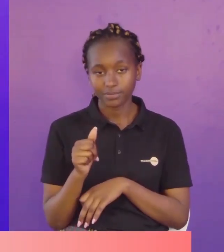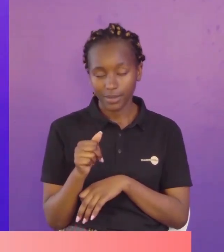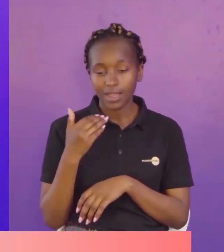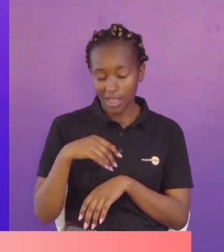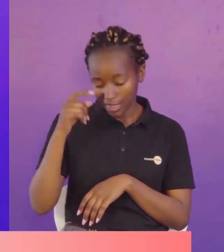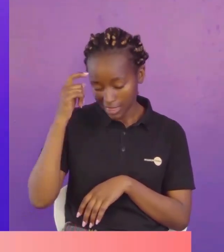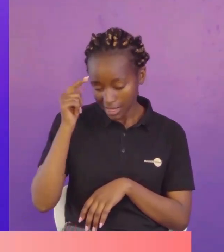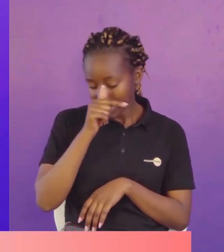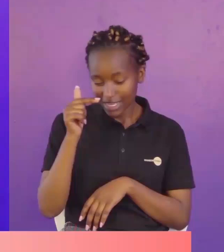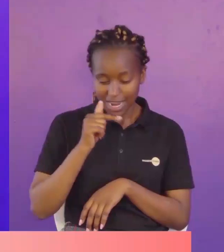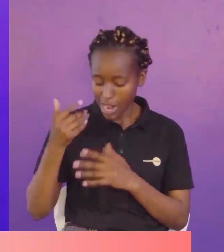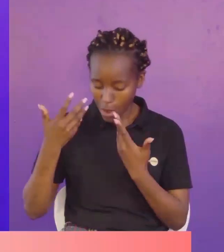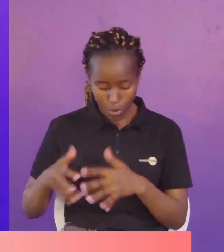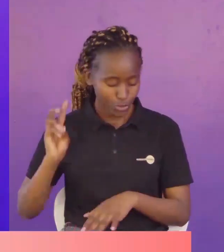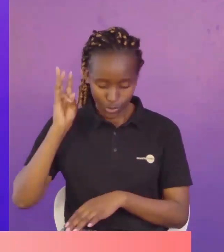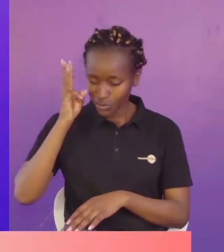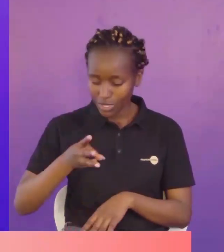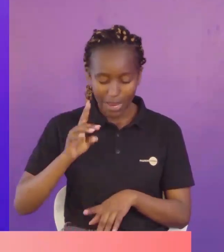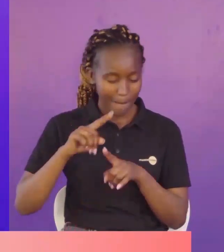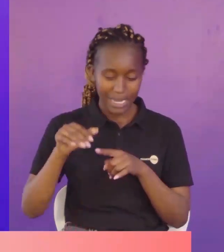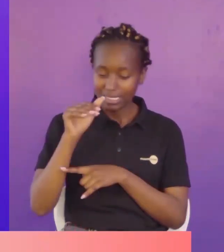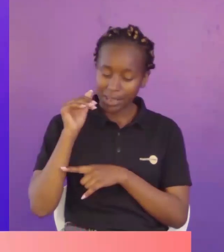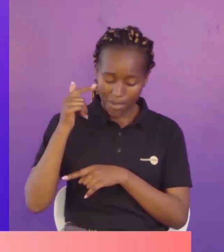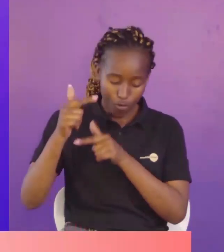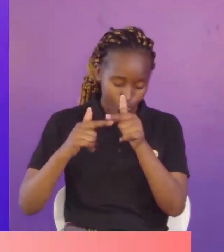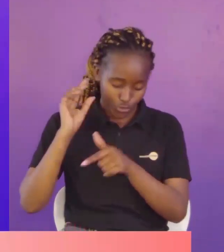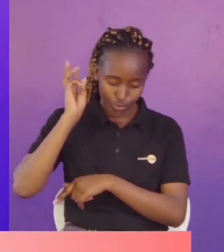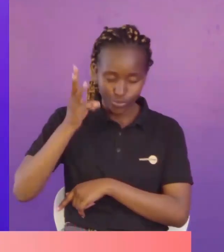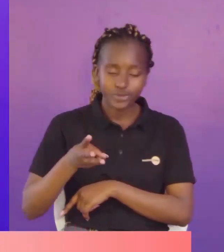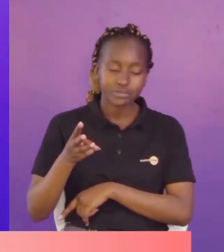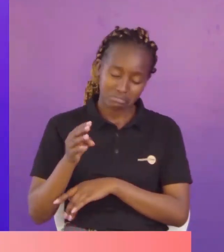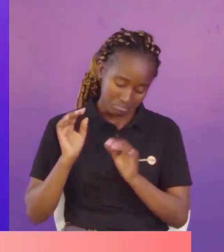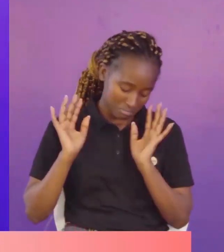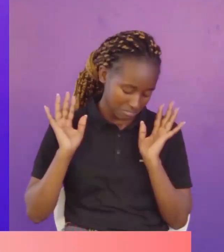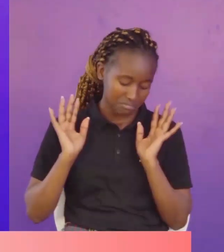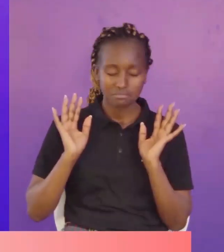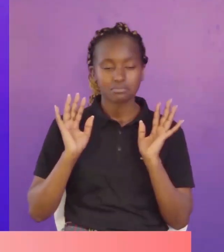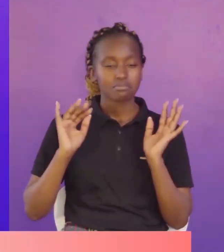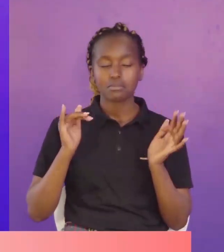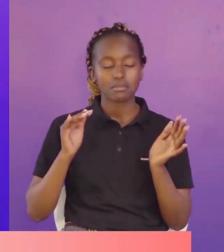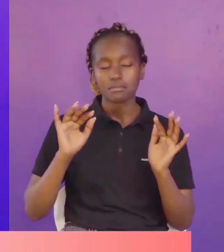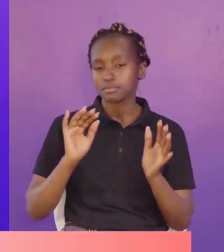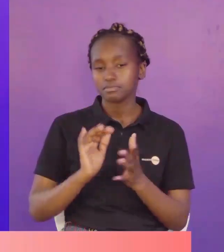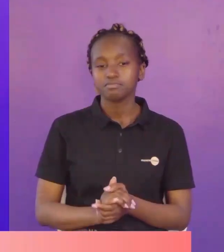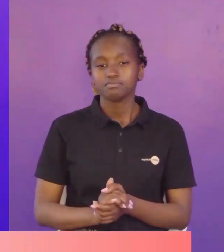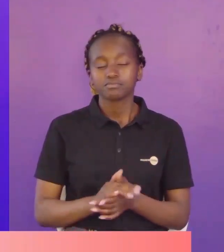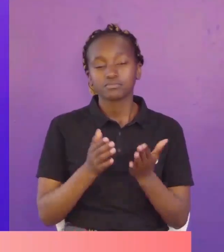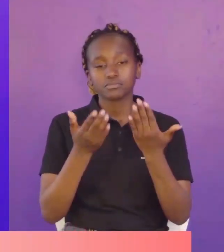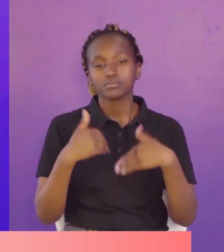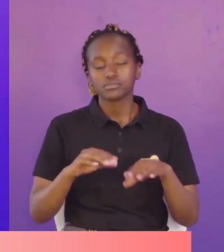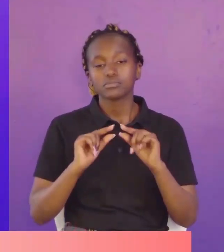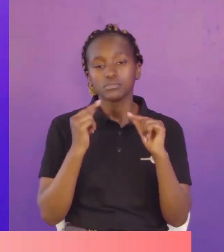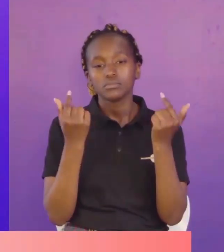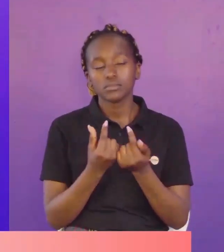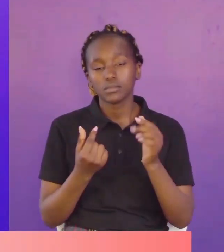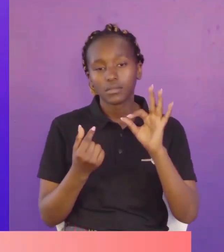Tanzania, bye bye. Bye bye. Zambia, let you qualify. Goodbye. Okay. Group F. This is